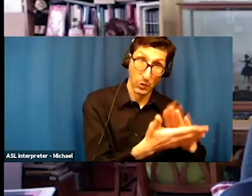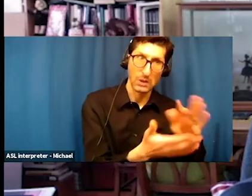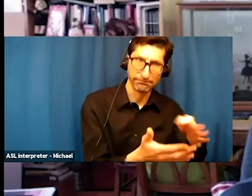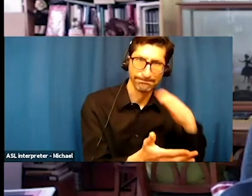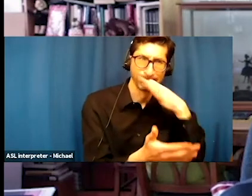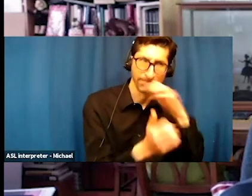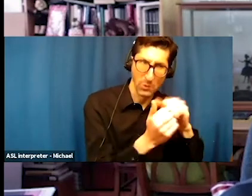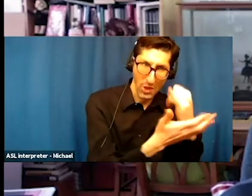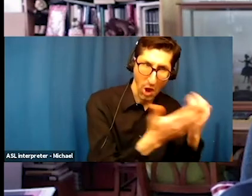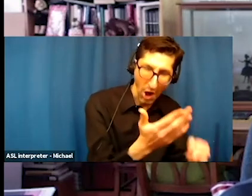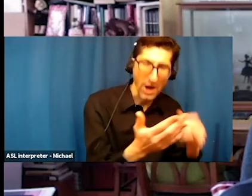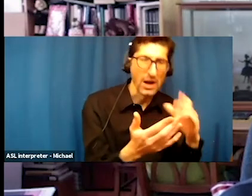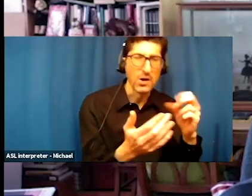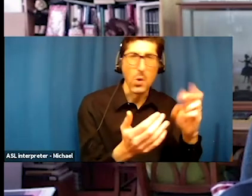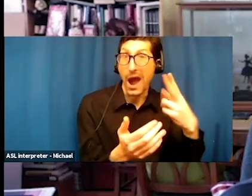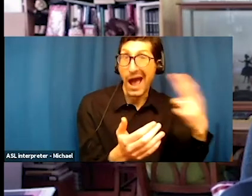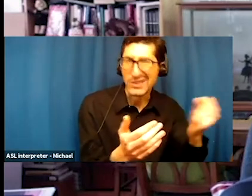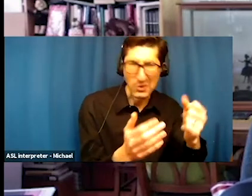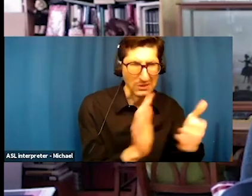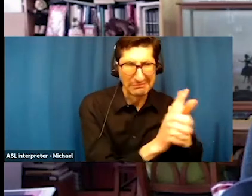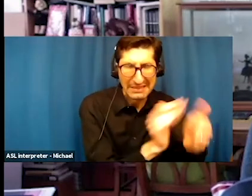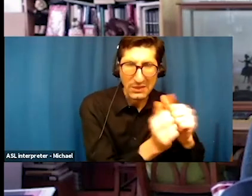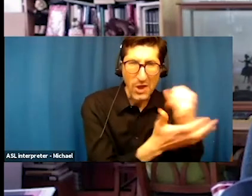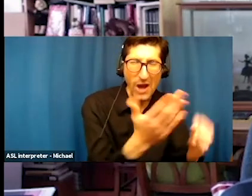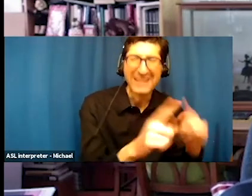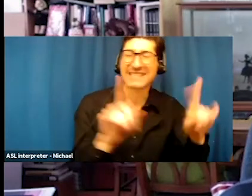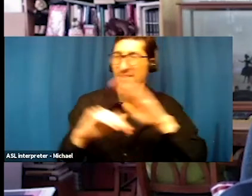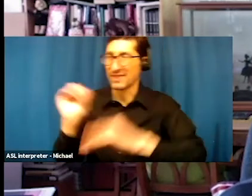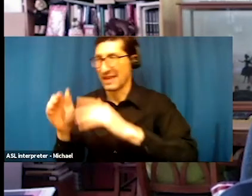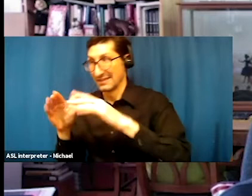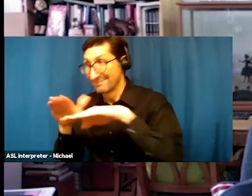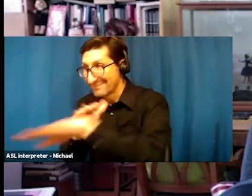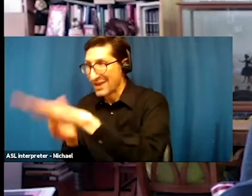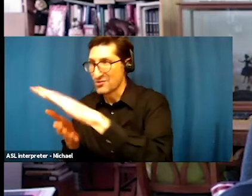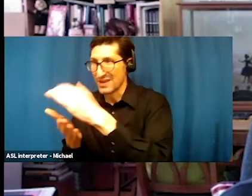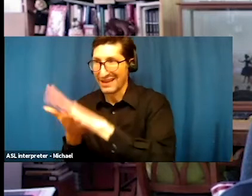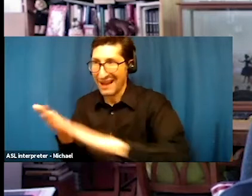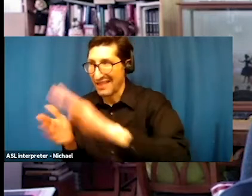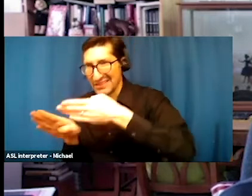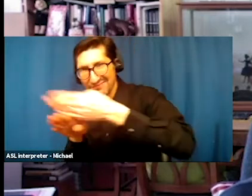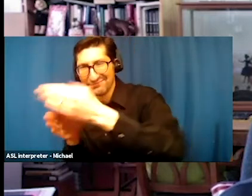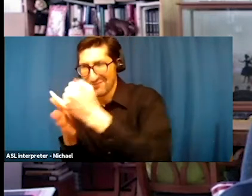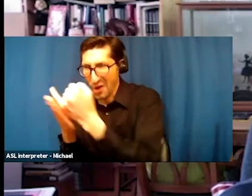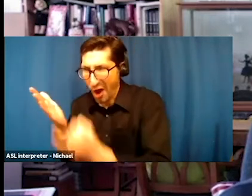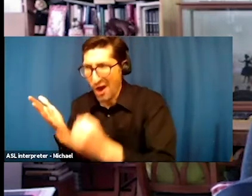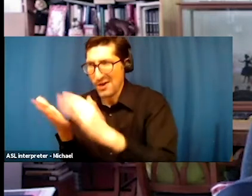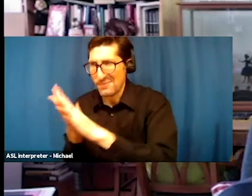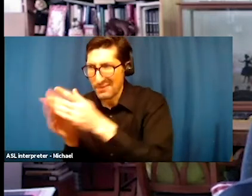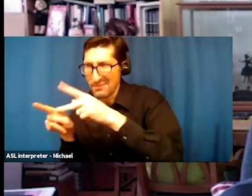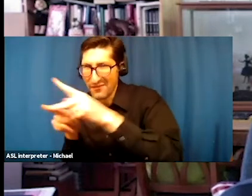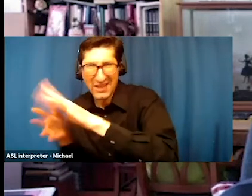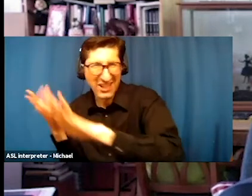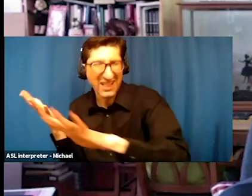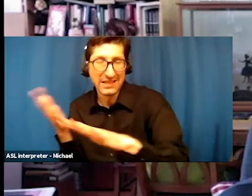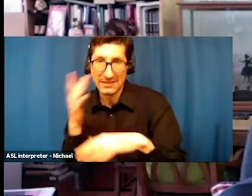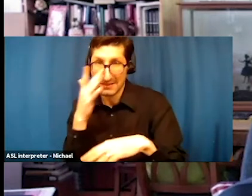becoming an, an artist going to art school and finding out if you, if you're anything more than a mildly